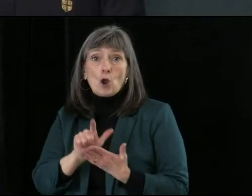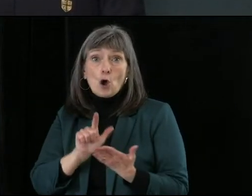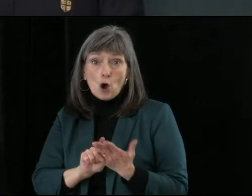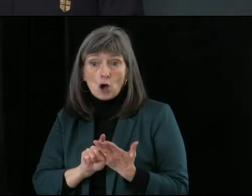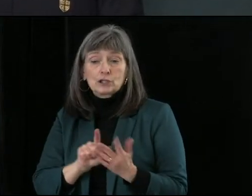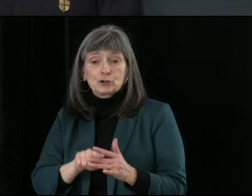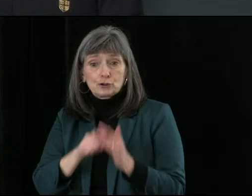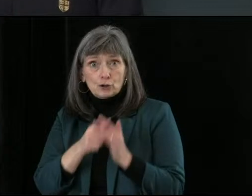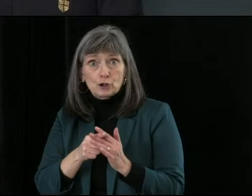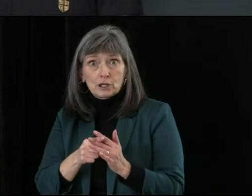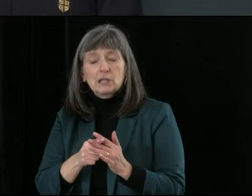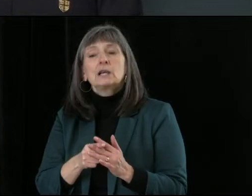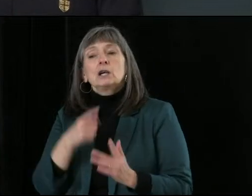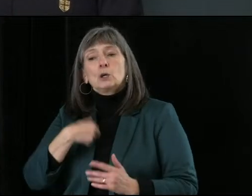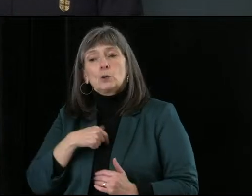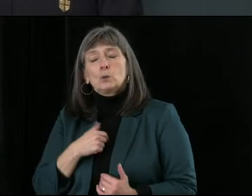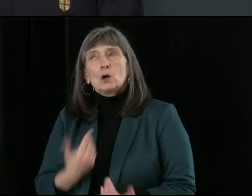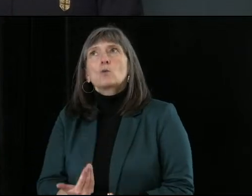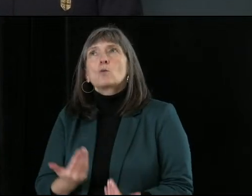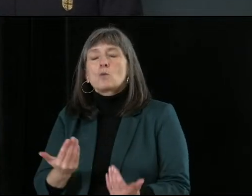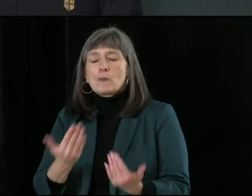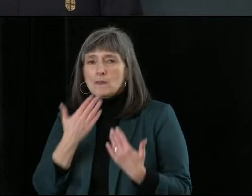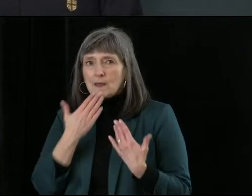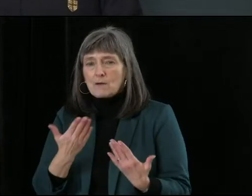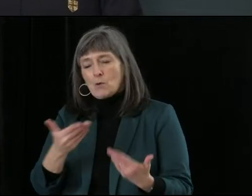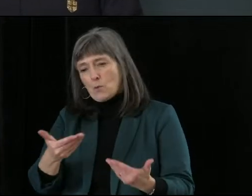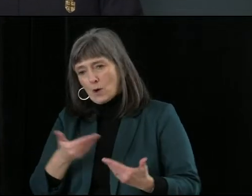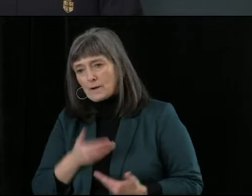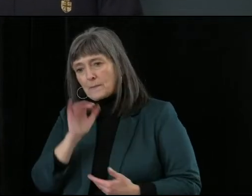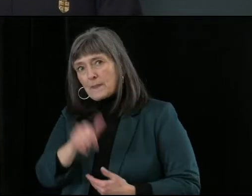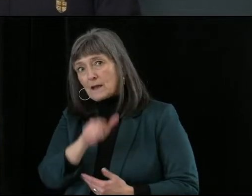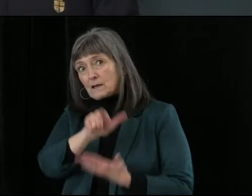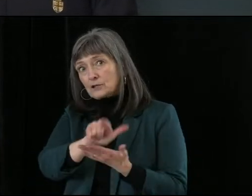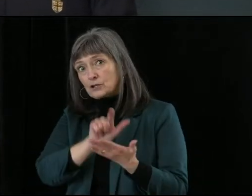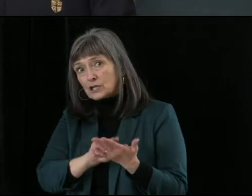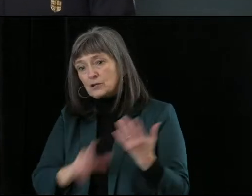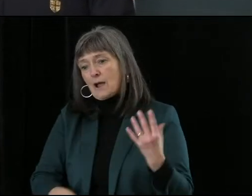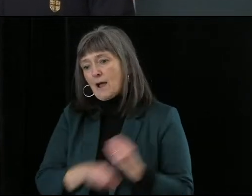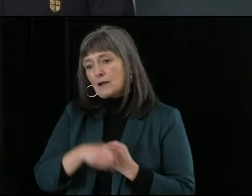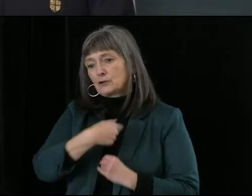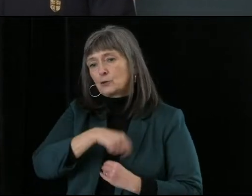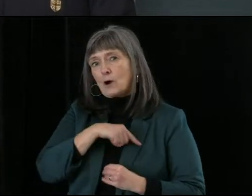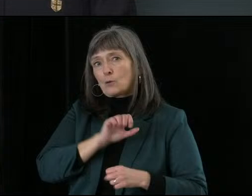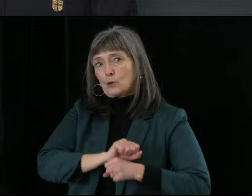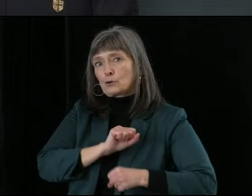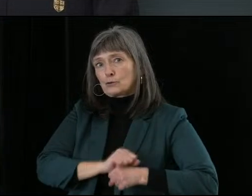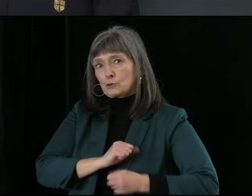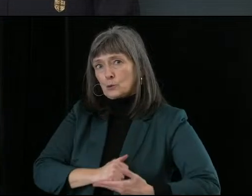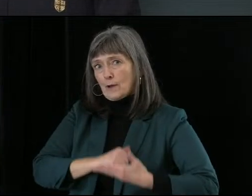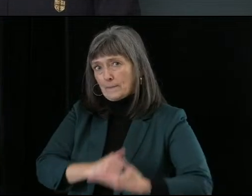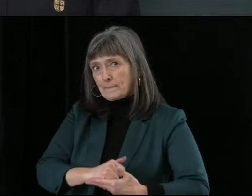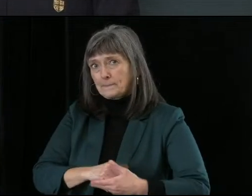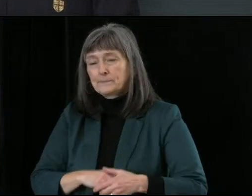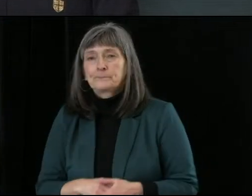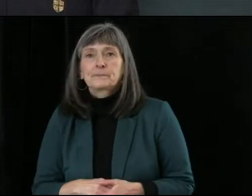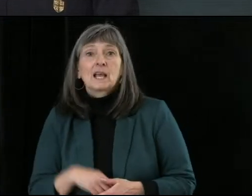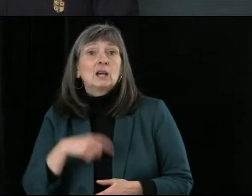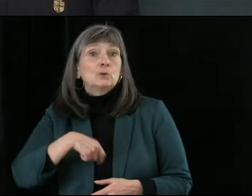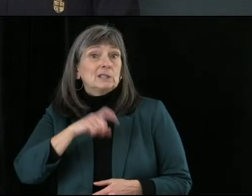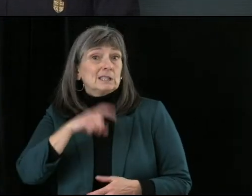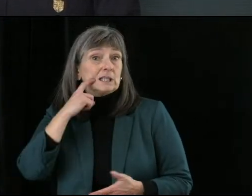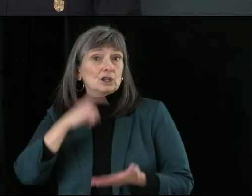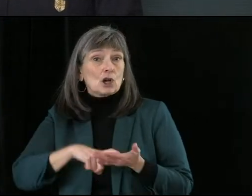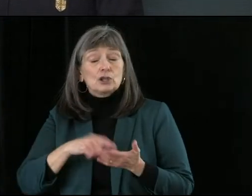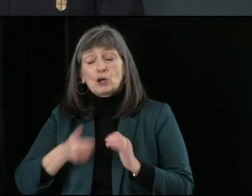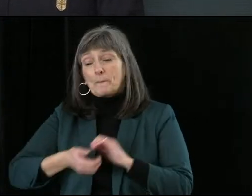effect, and we welcome this legislation as another important tool in our work. I have to acknowledge our